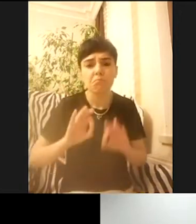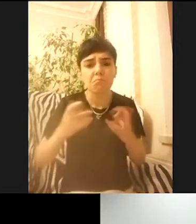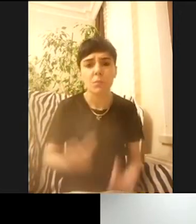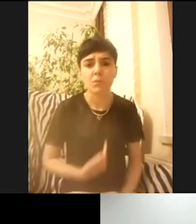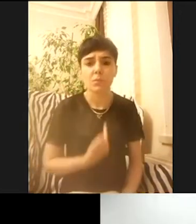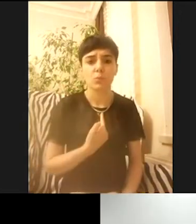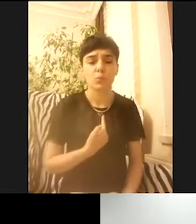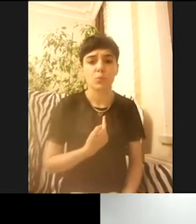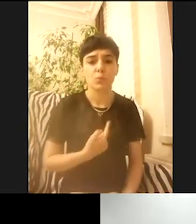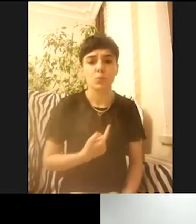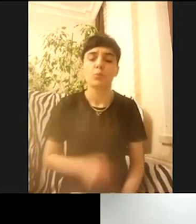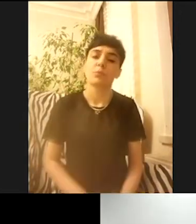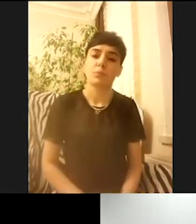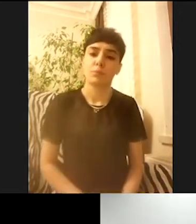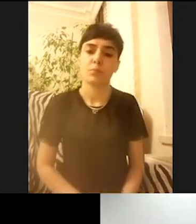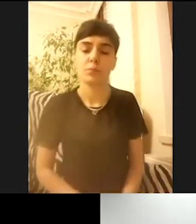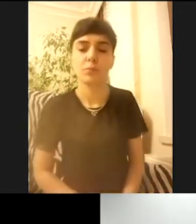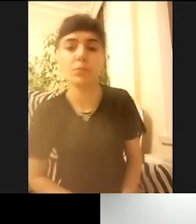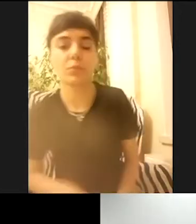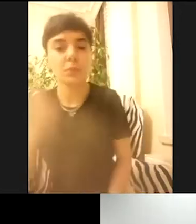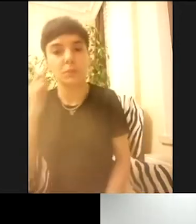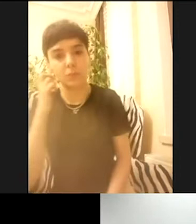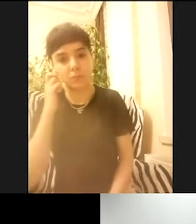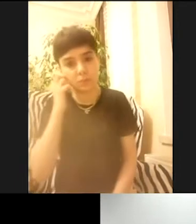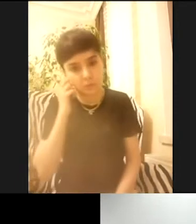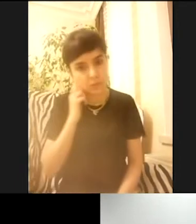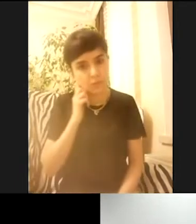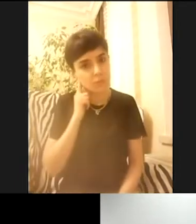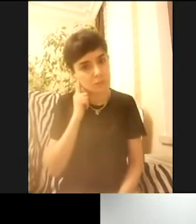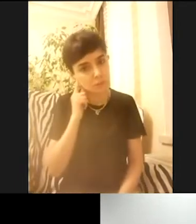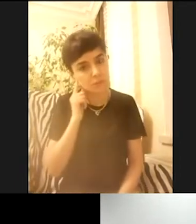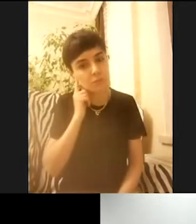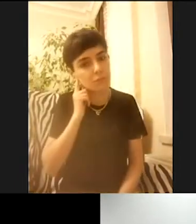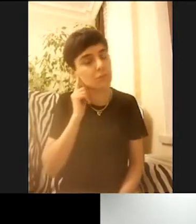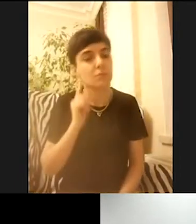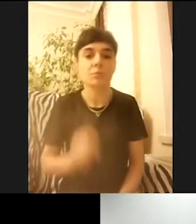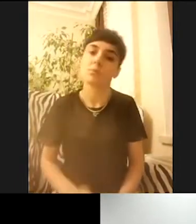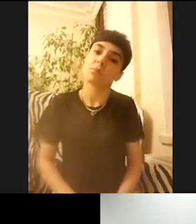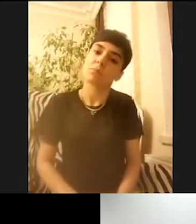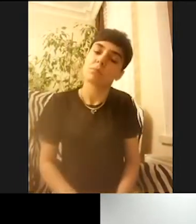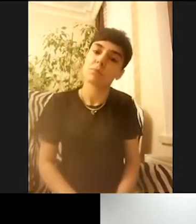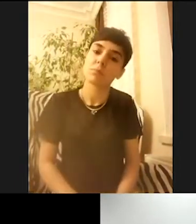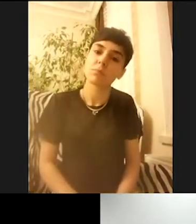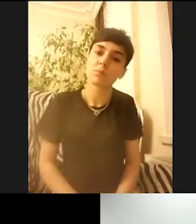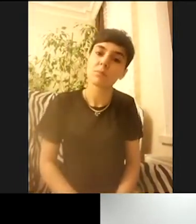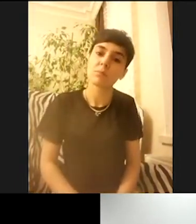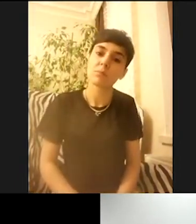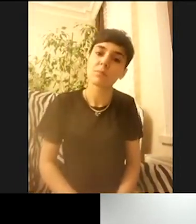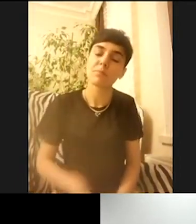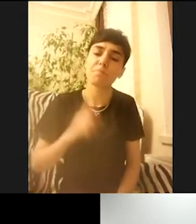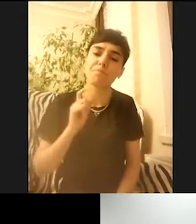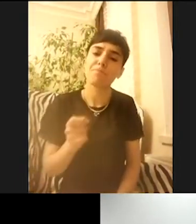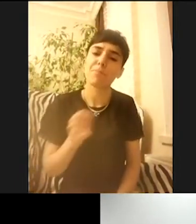this time, Yeah. which is the most terrible thing I've ever done. But there's something about also, you said,